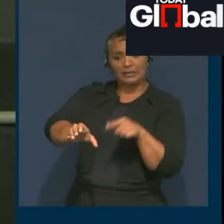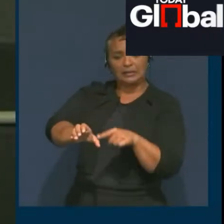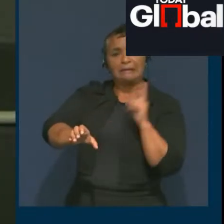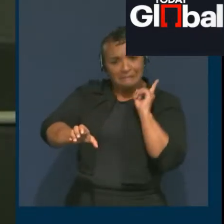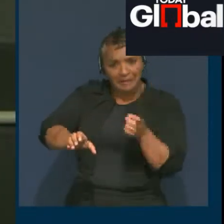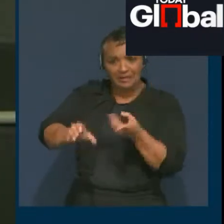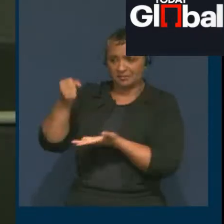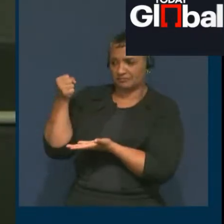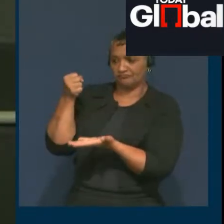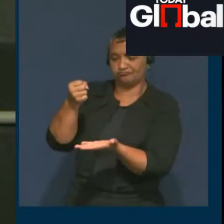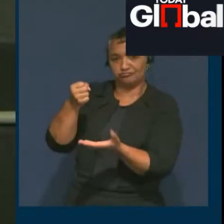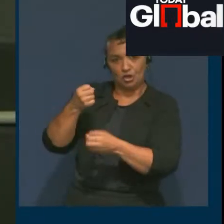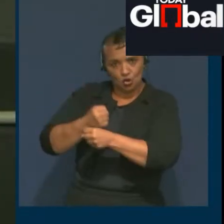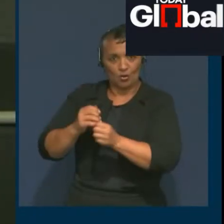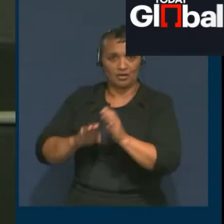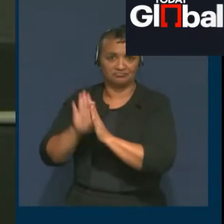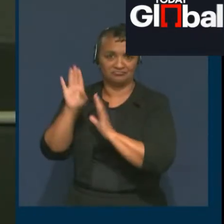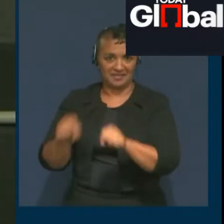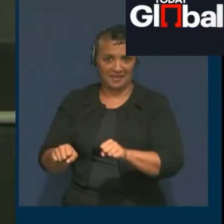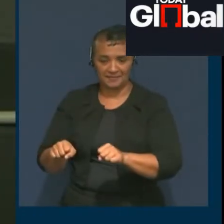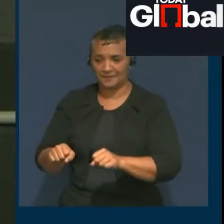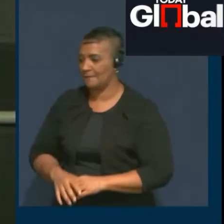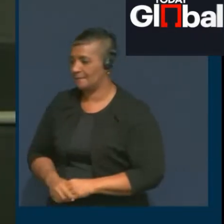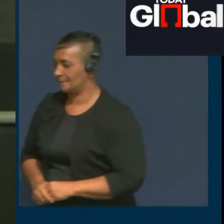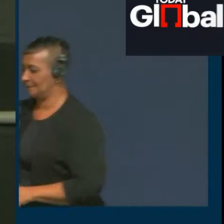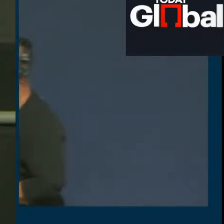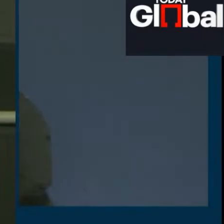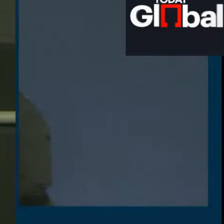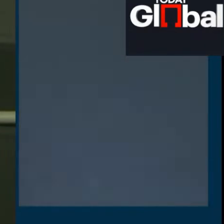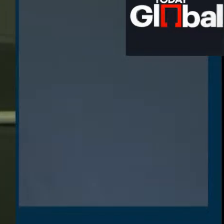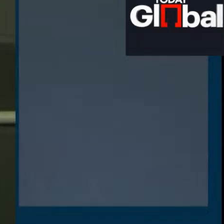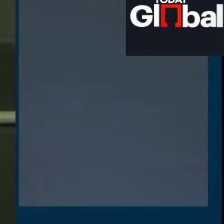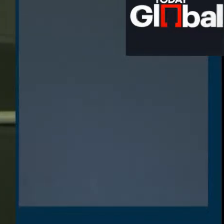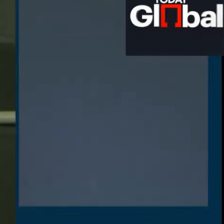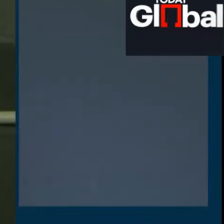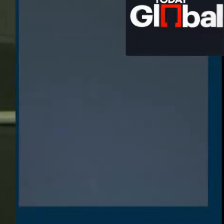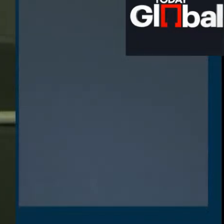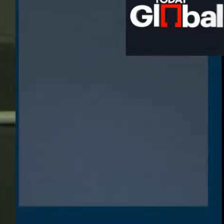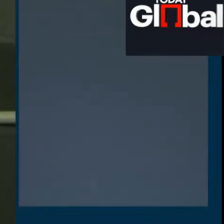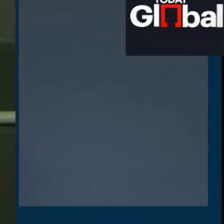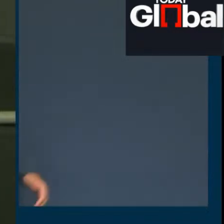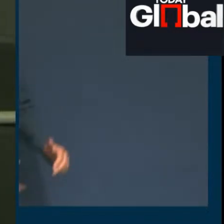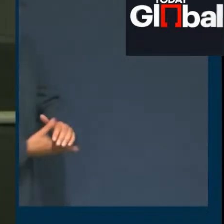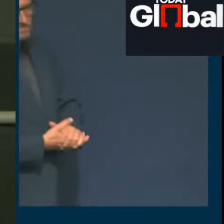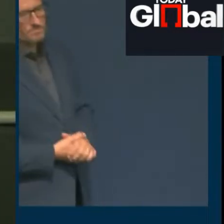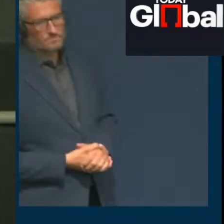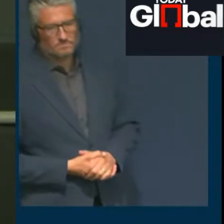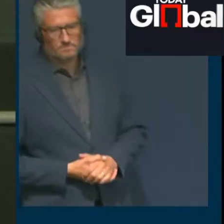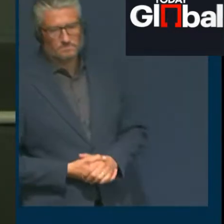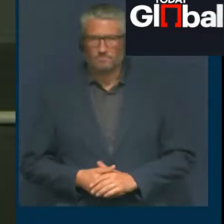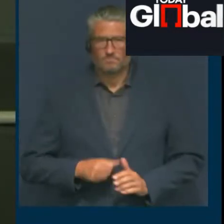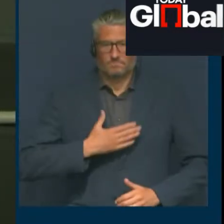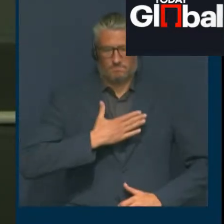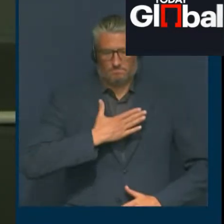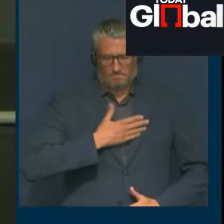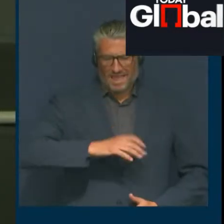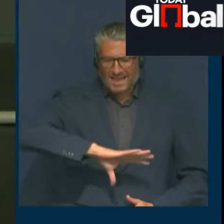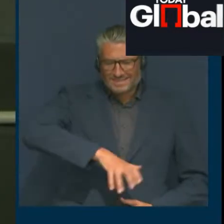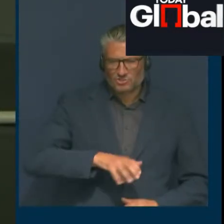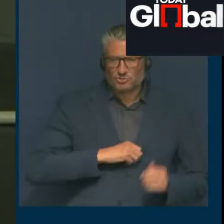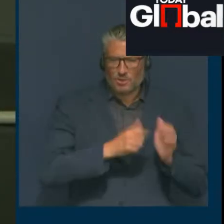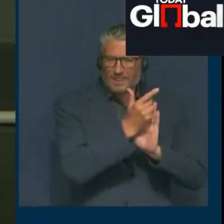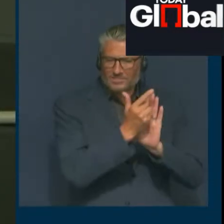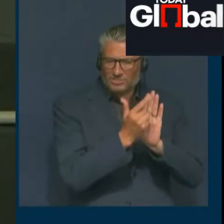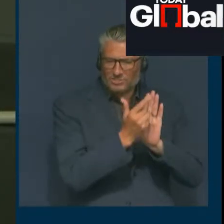economic independence. Thus, national legislation guarantees the right of persons with disabilities to work on the basis of